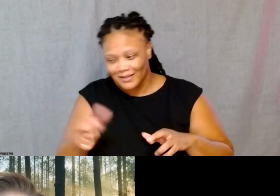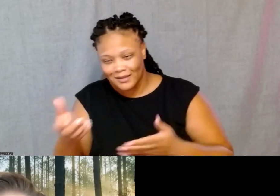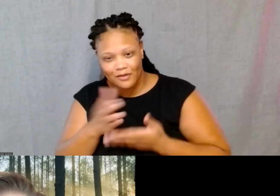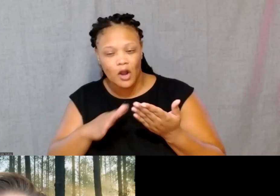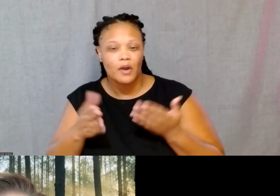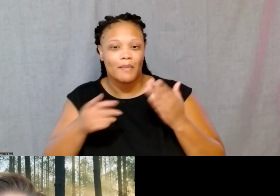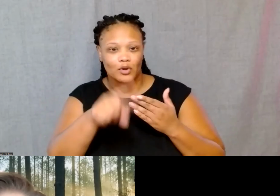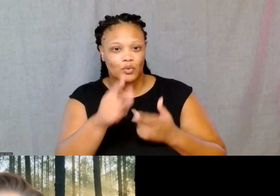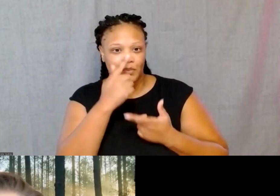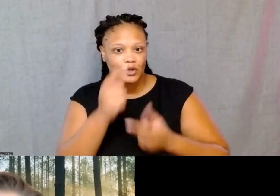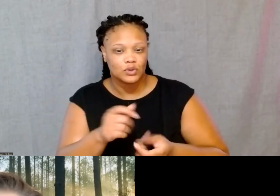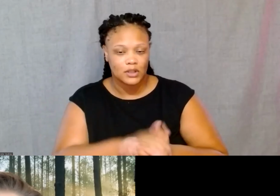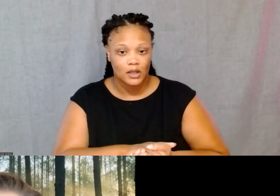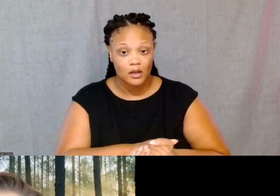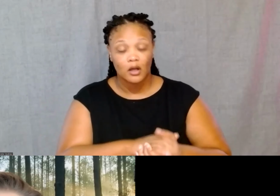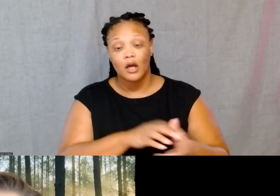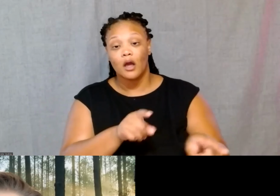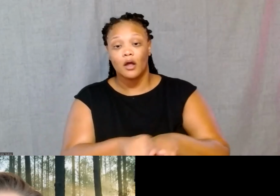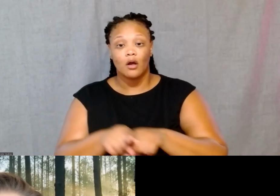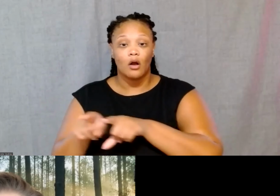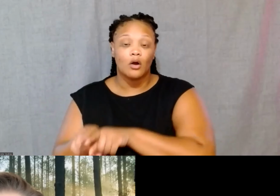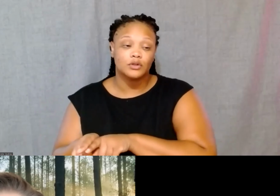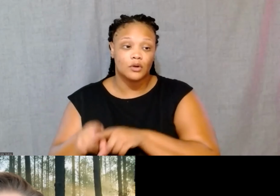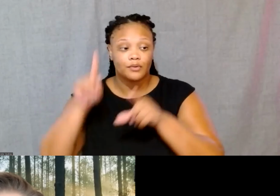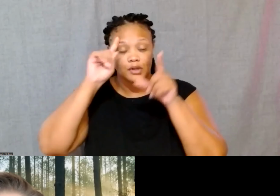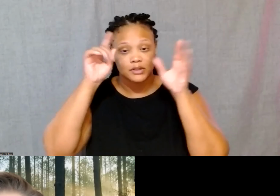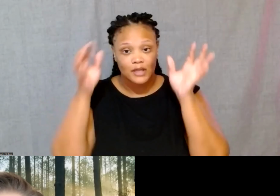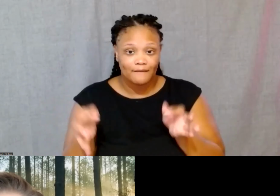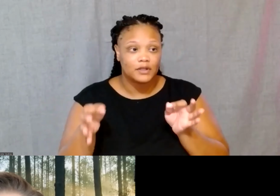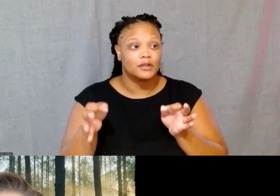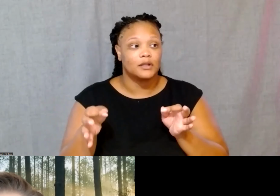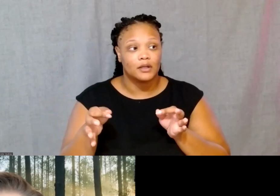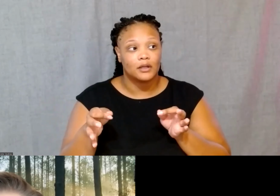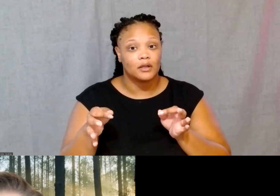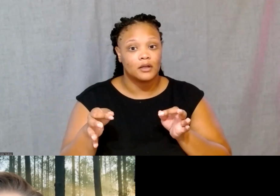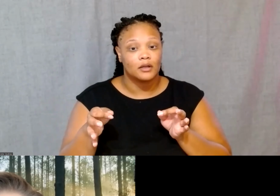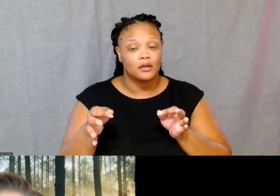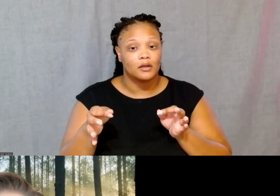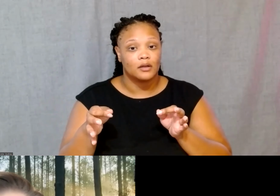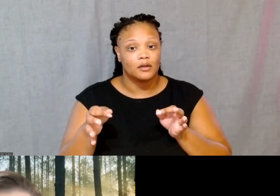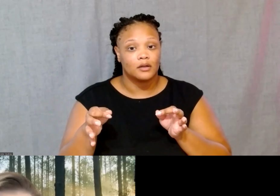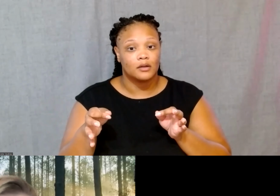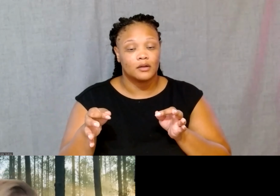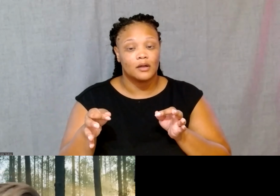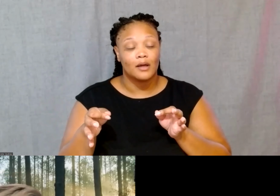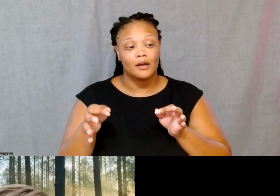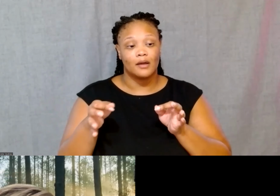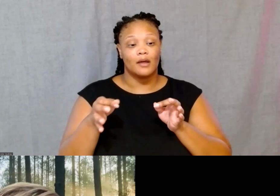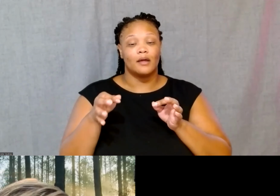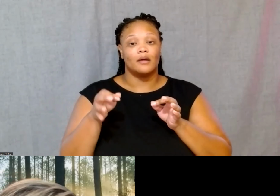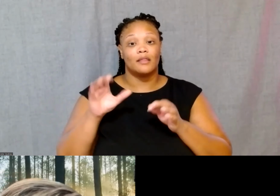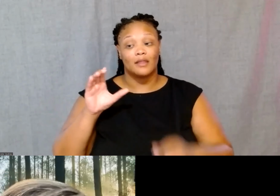interest. And I think also, they're definitely for the cited initiative, they are specifying that you have